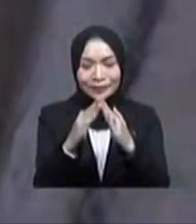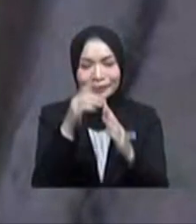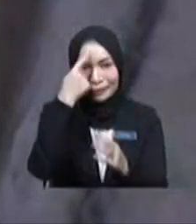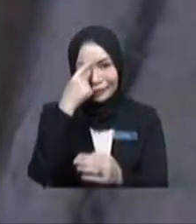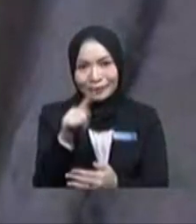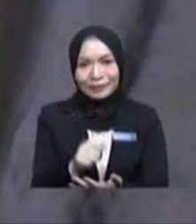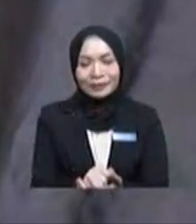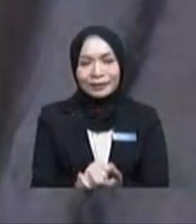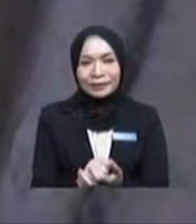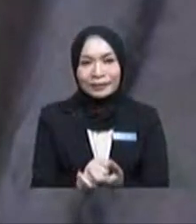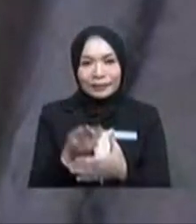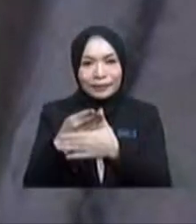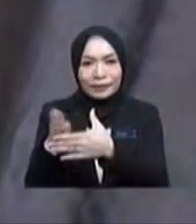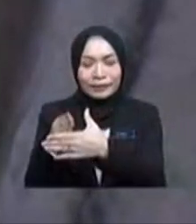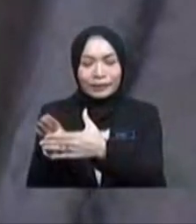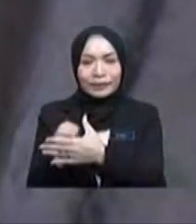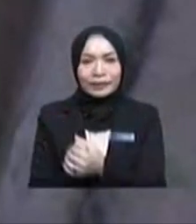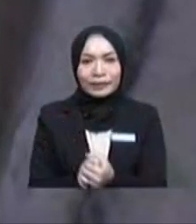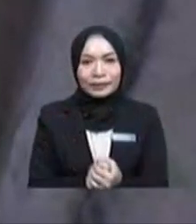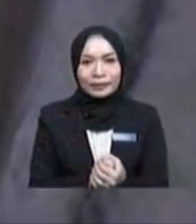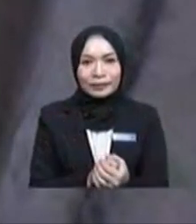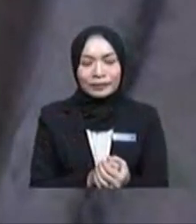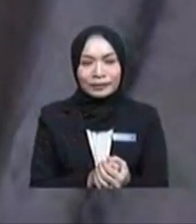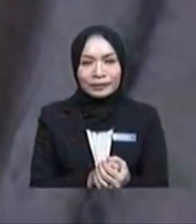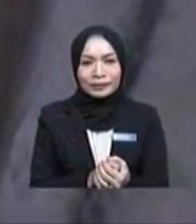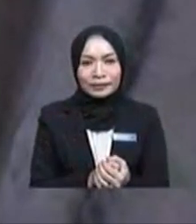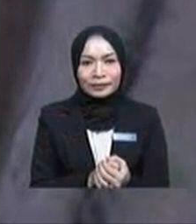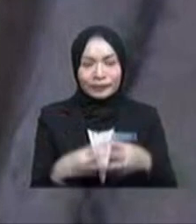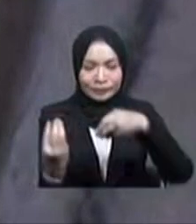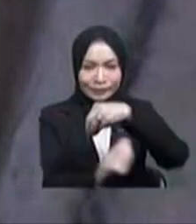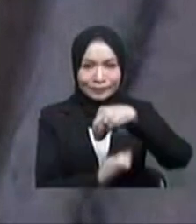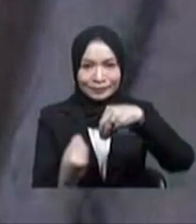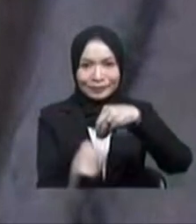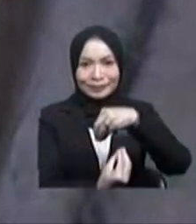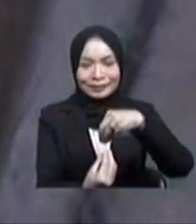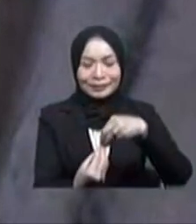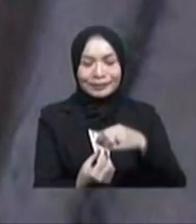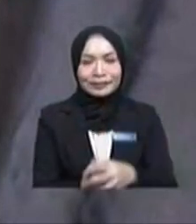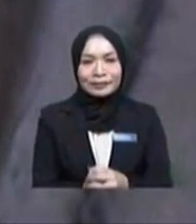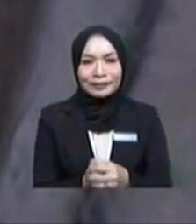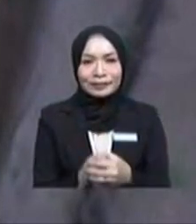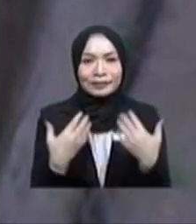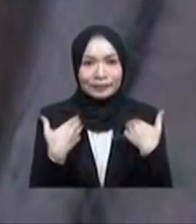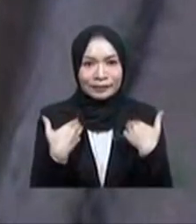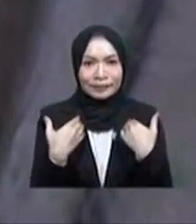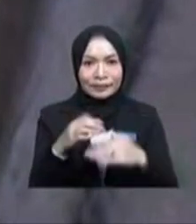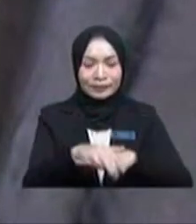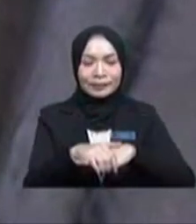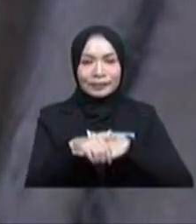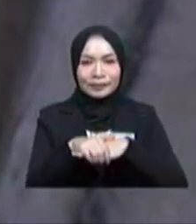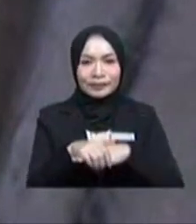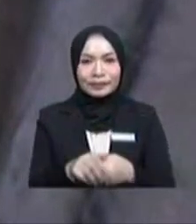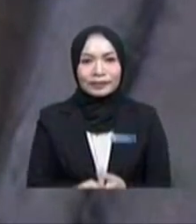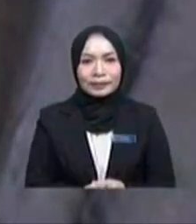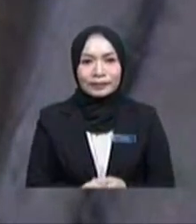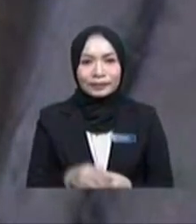and discussions on specific areas related to English language education. Through this